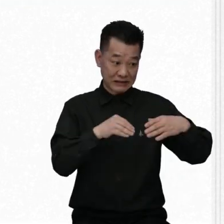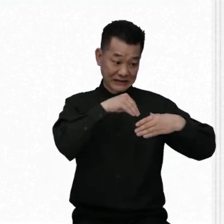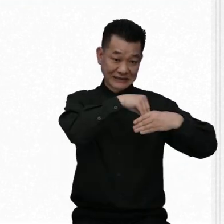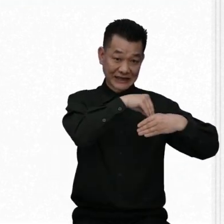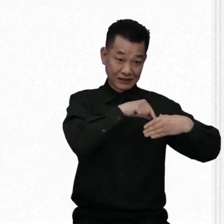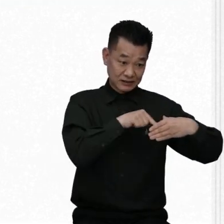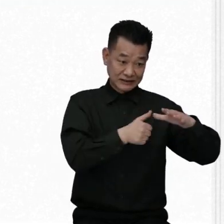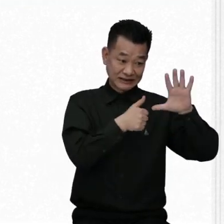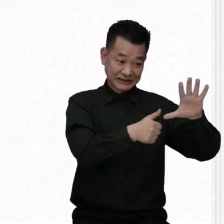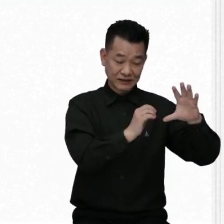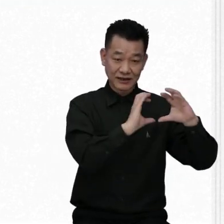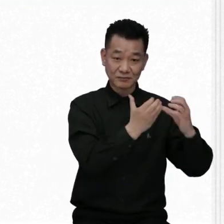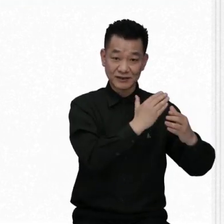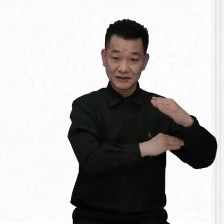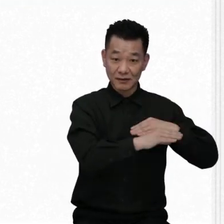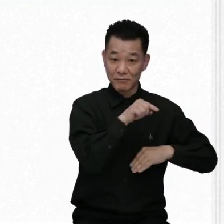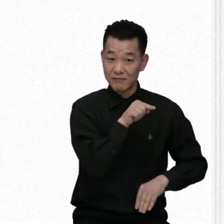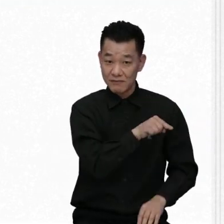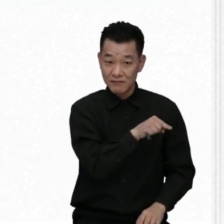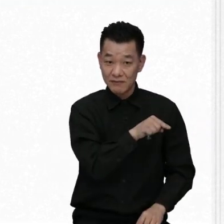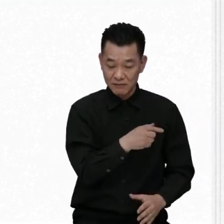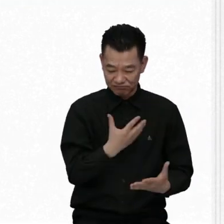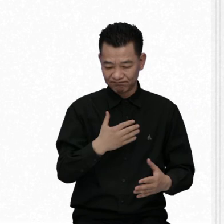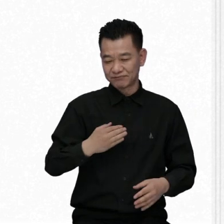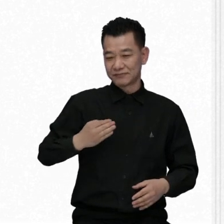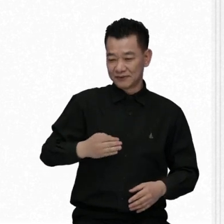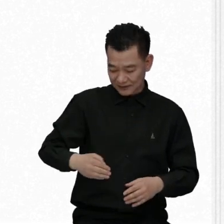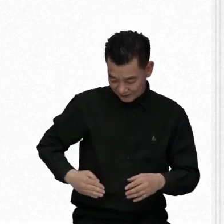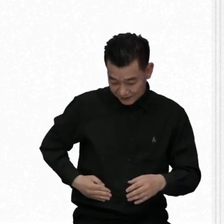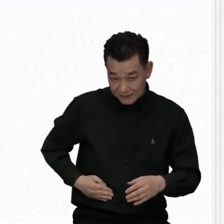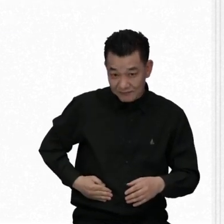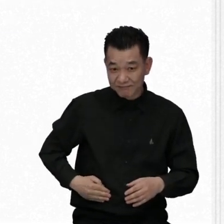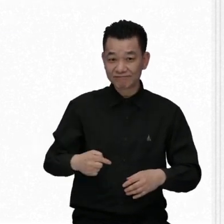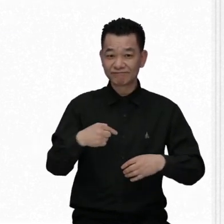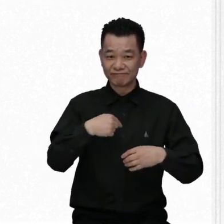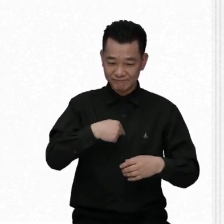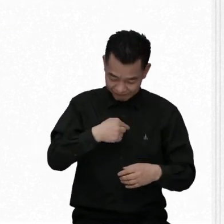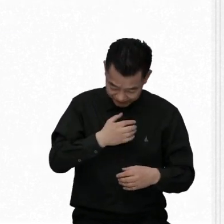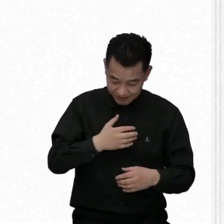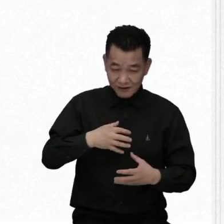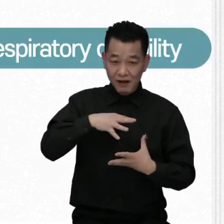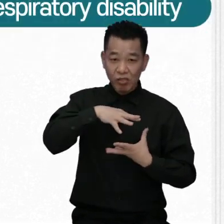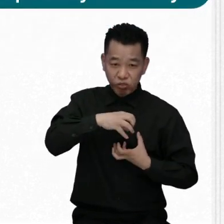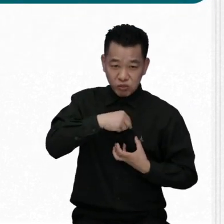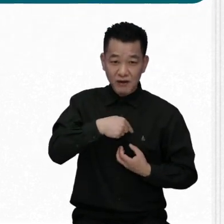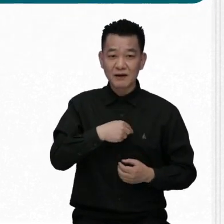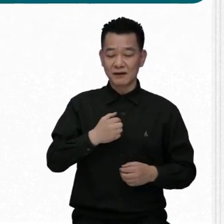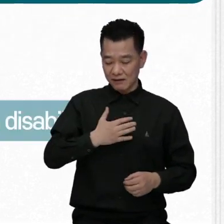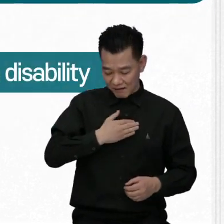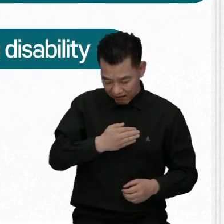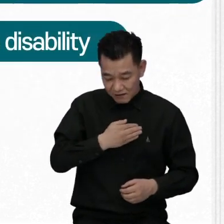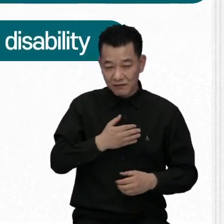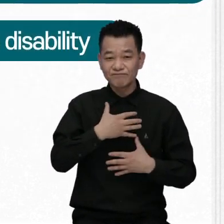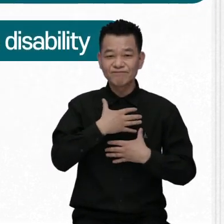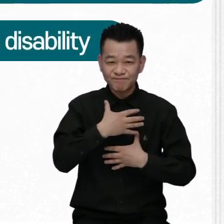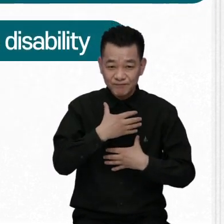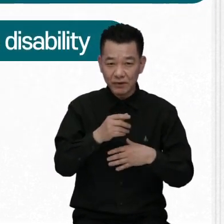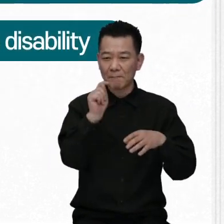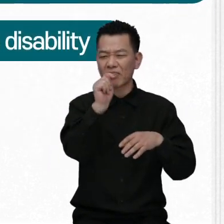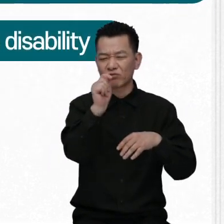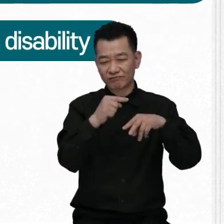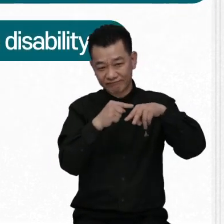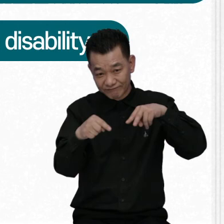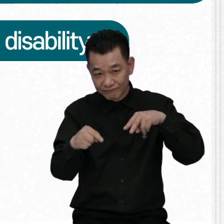Internal organ disability comprises 6 types including kidney, heart, liver, respiratory, intestinal,